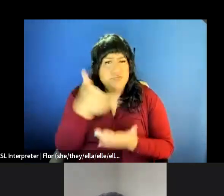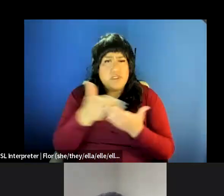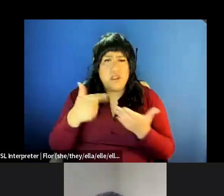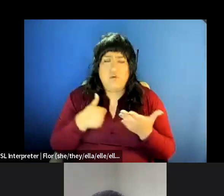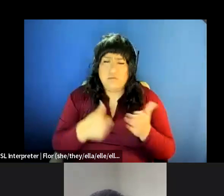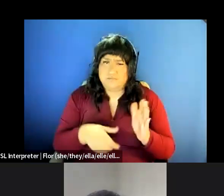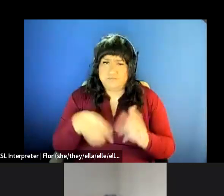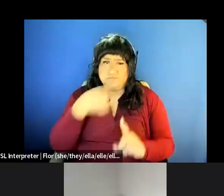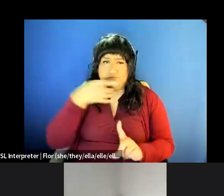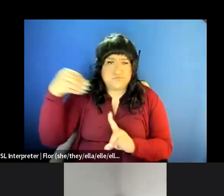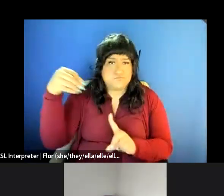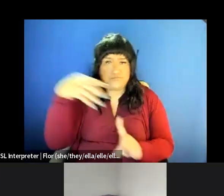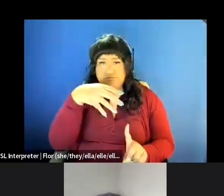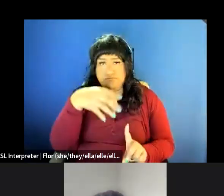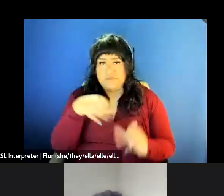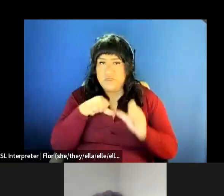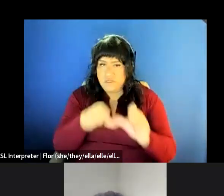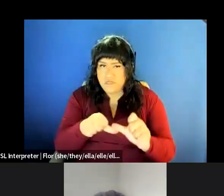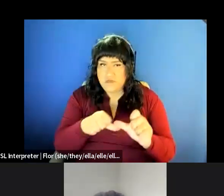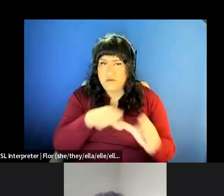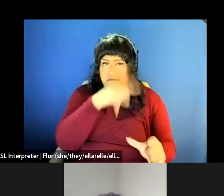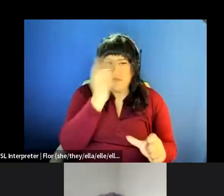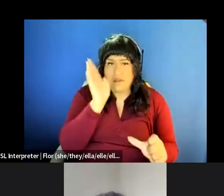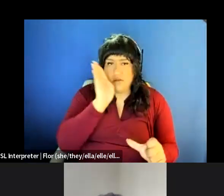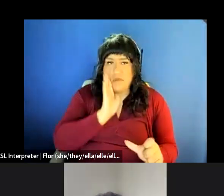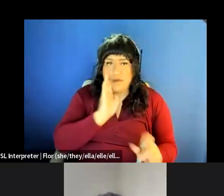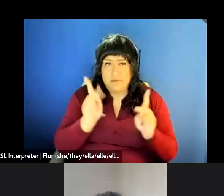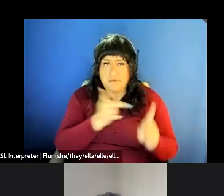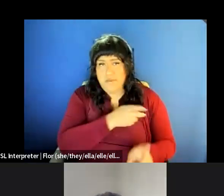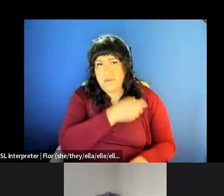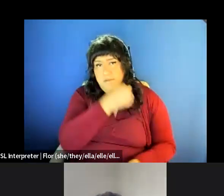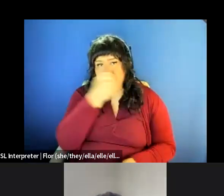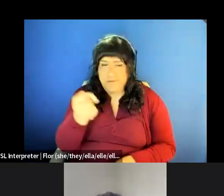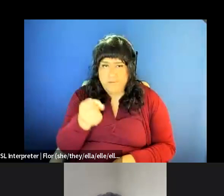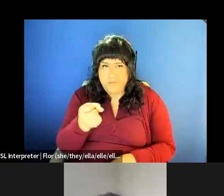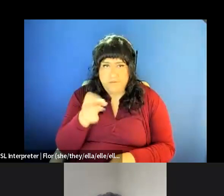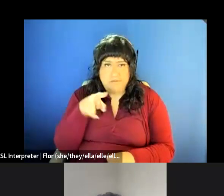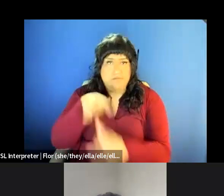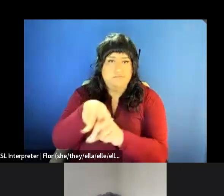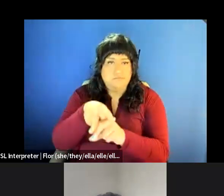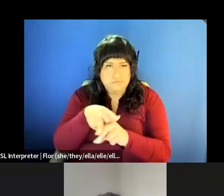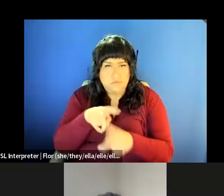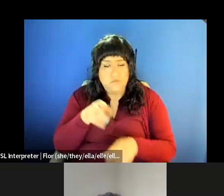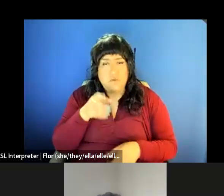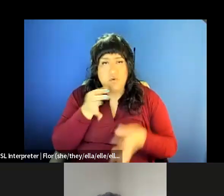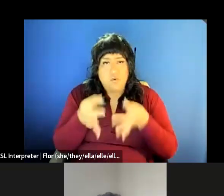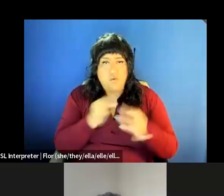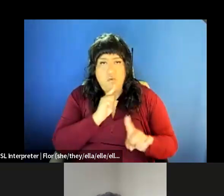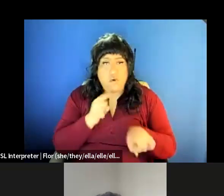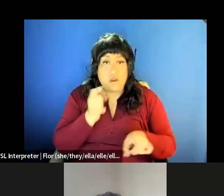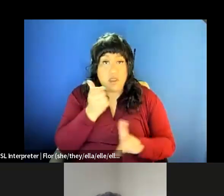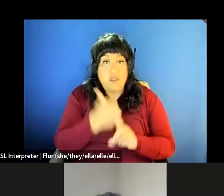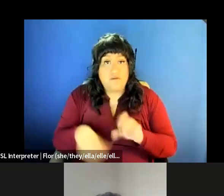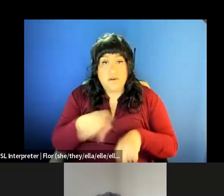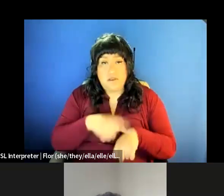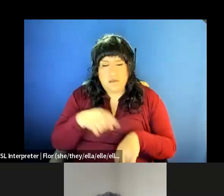that it continues to be mostly Black and Brown people that are put under court order. They every time there's the Kendra's law, which is